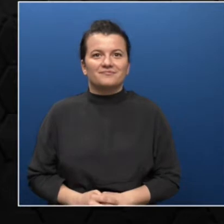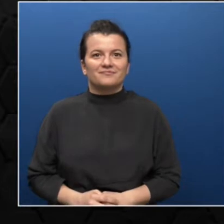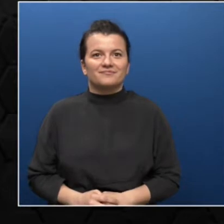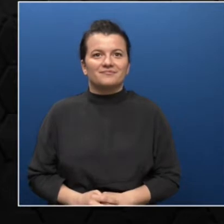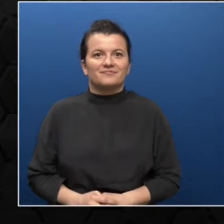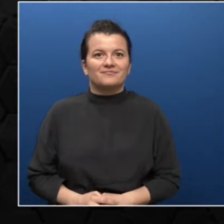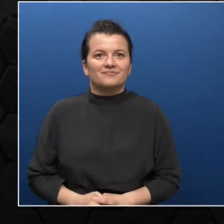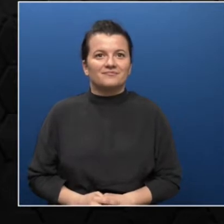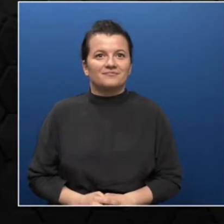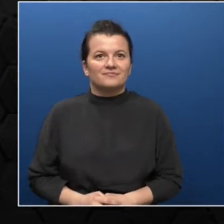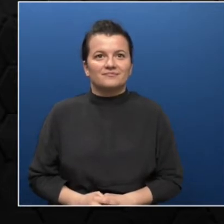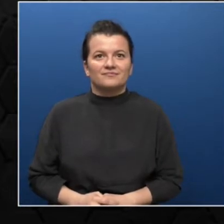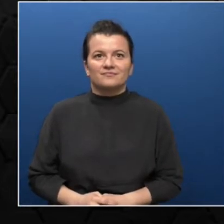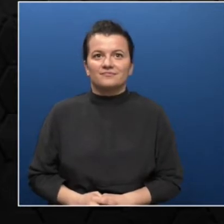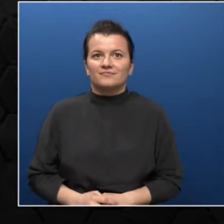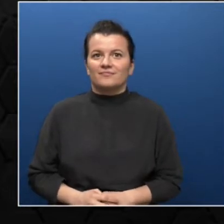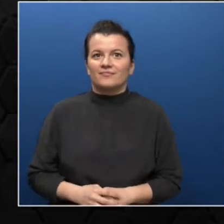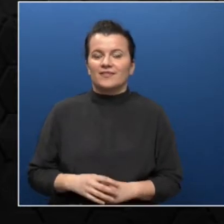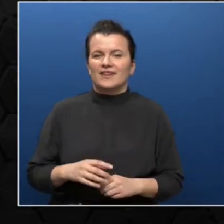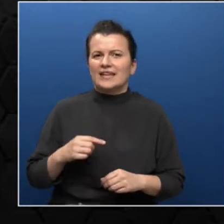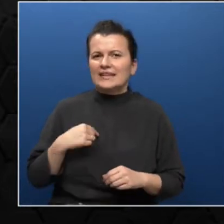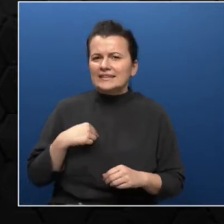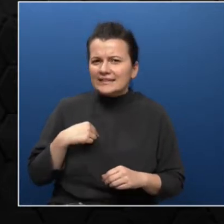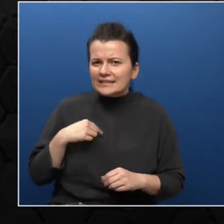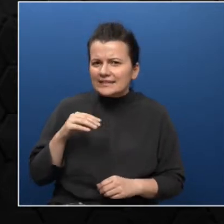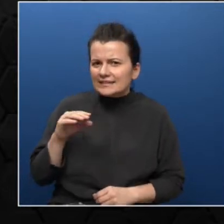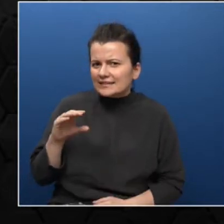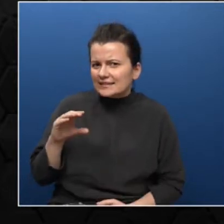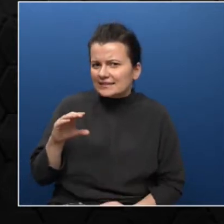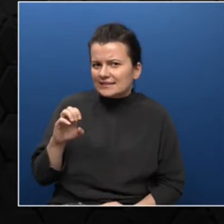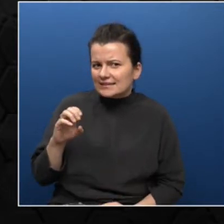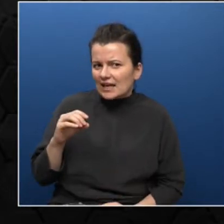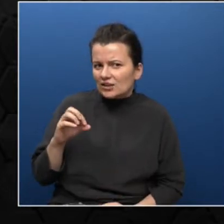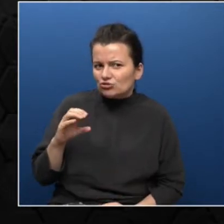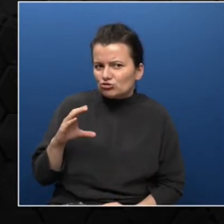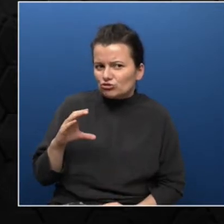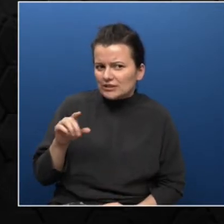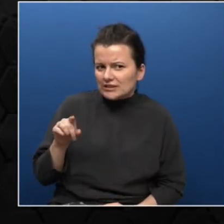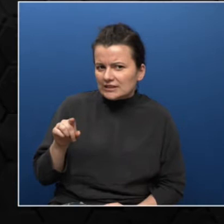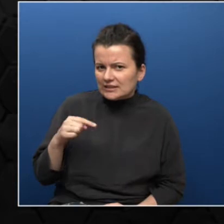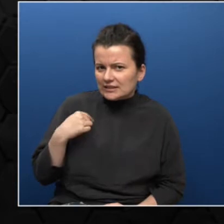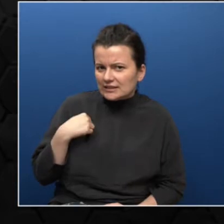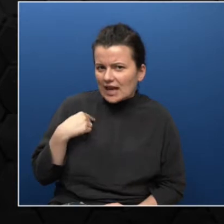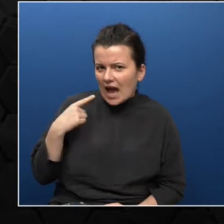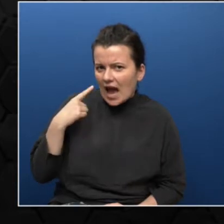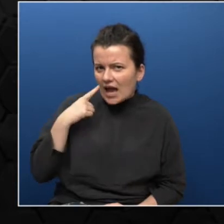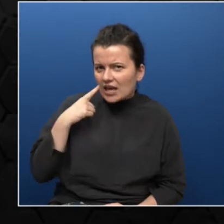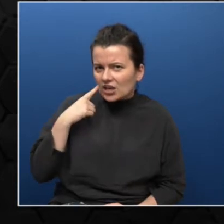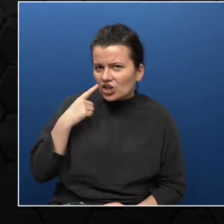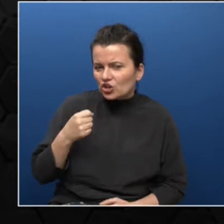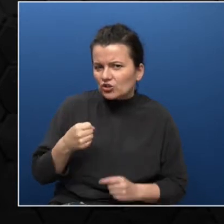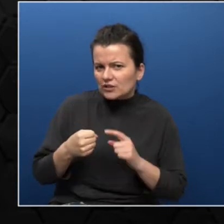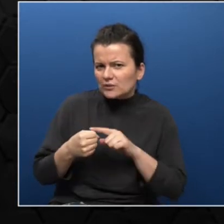Sandra, I think I'm hearing a little bit of fuzziness in your mic.